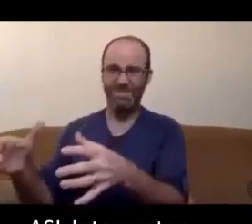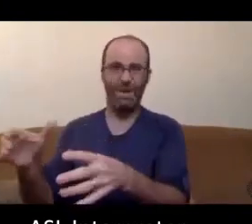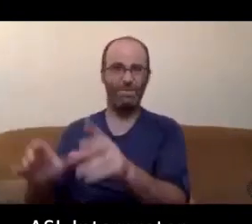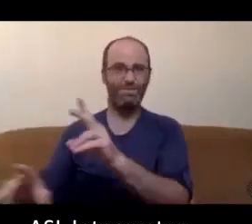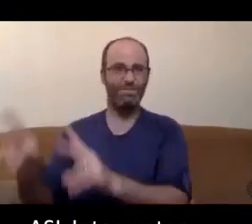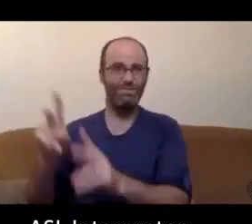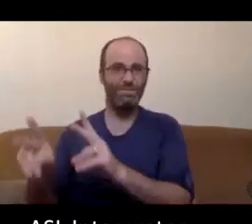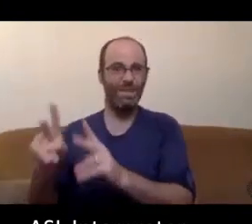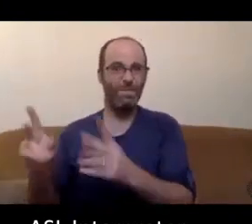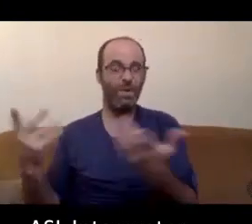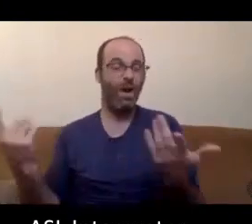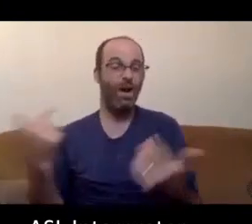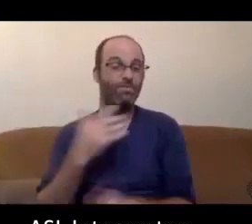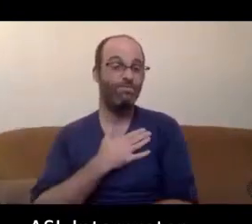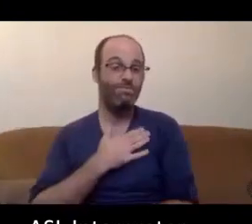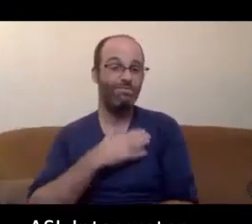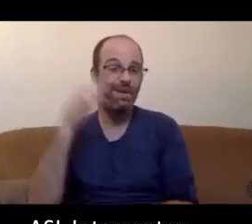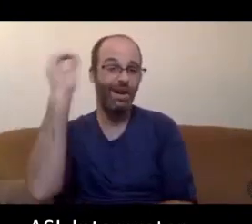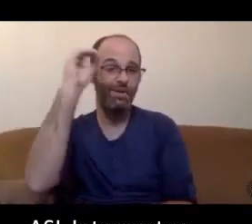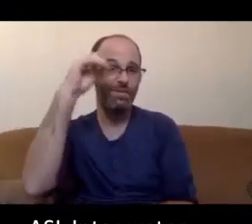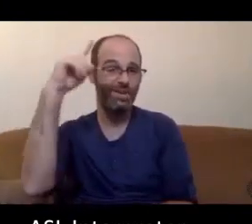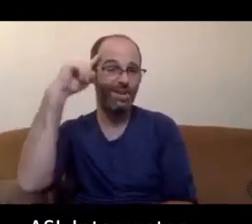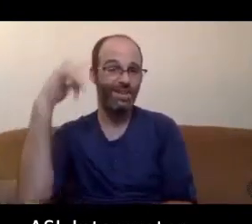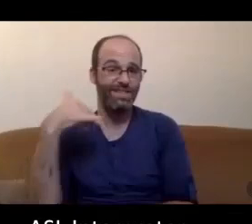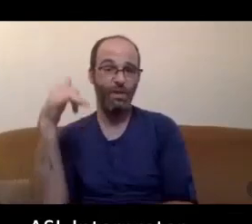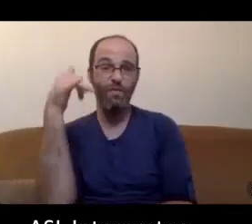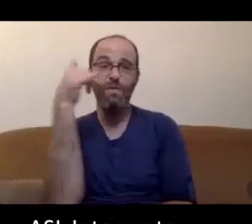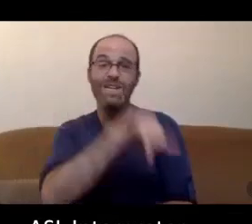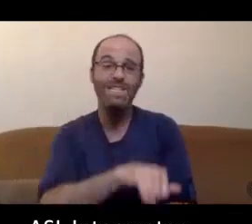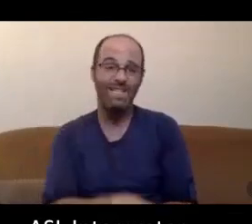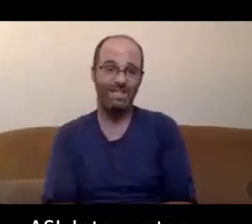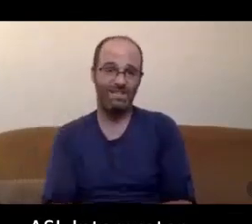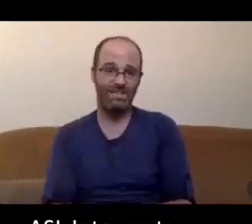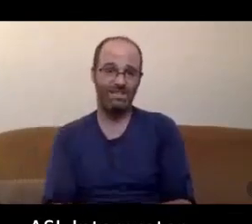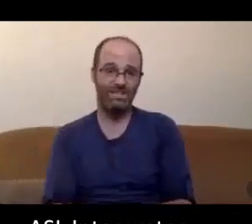of people, I just think is ridiculous.